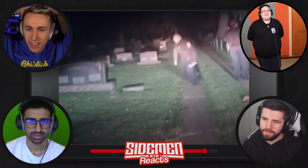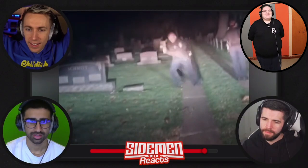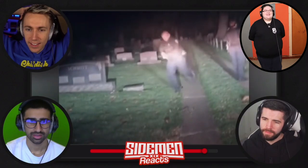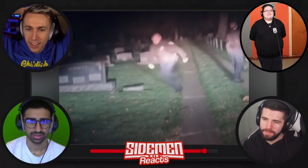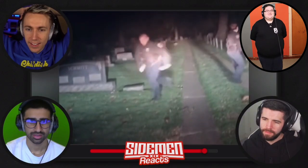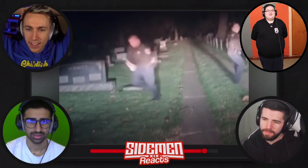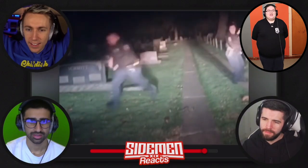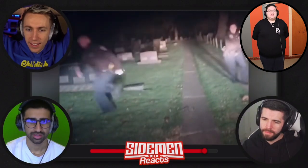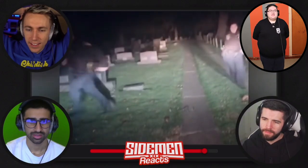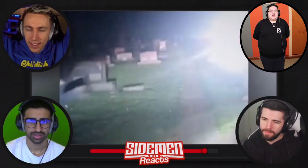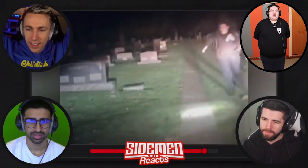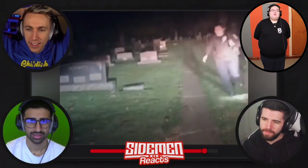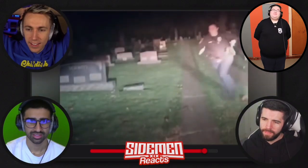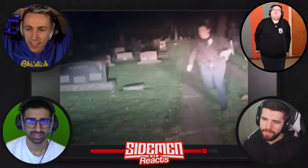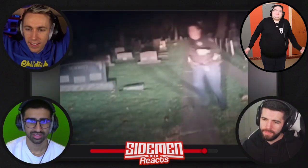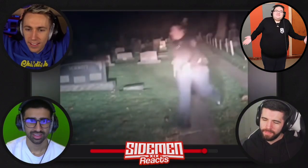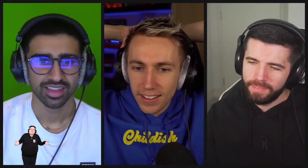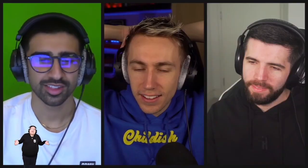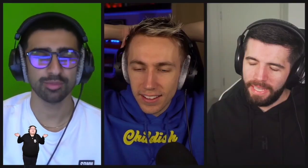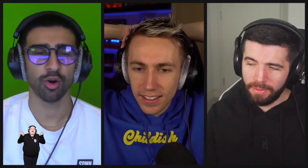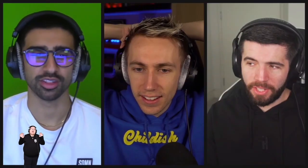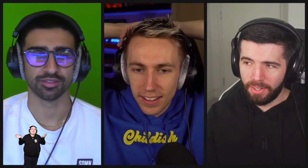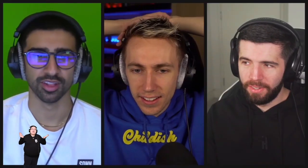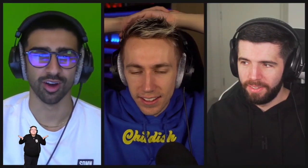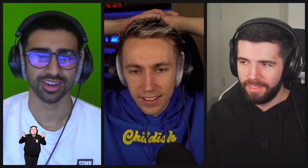I mean, you did get the footage, so...